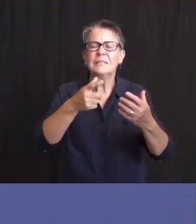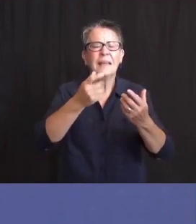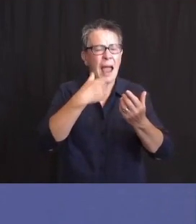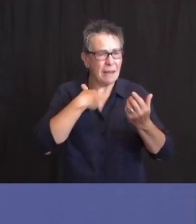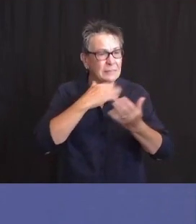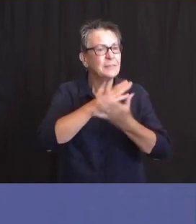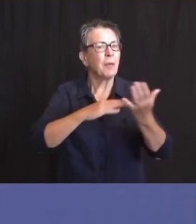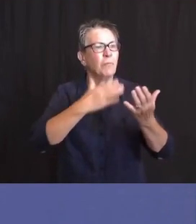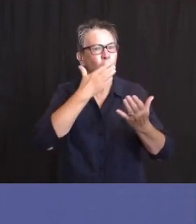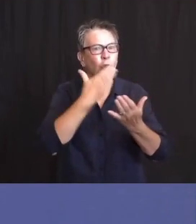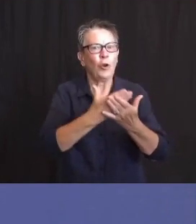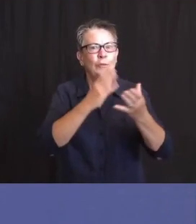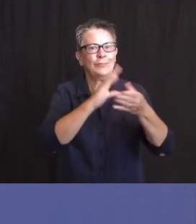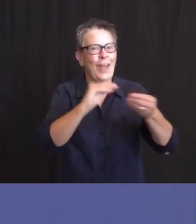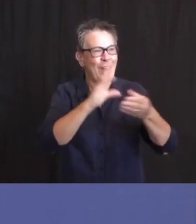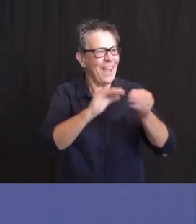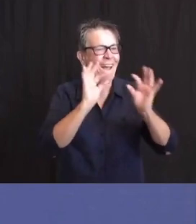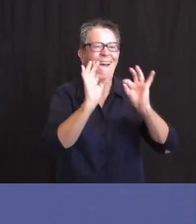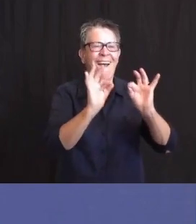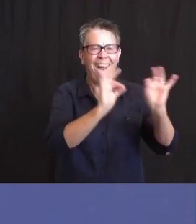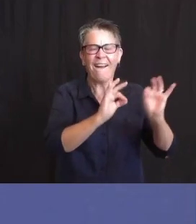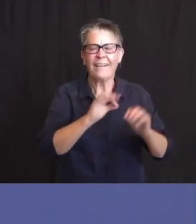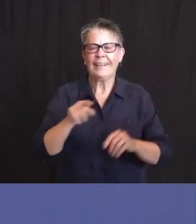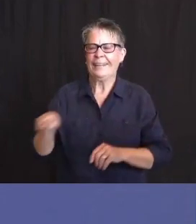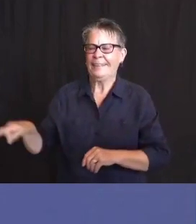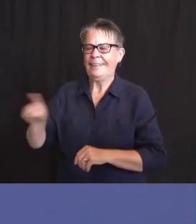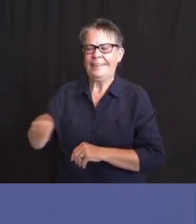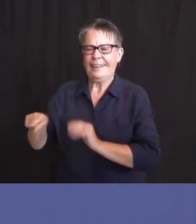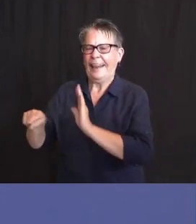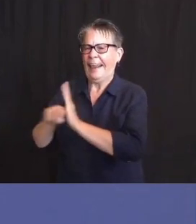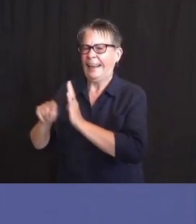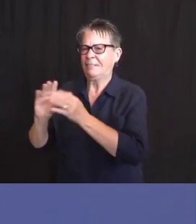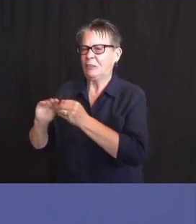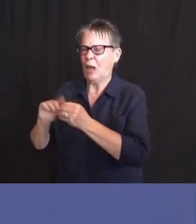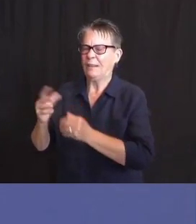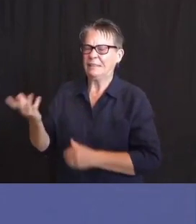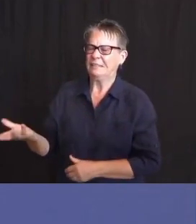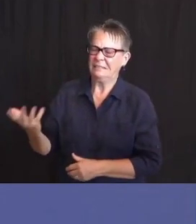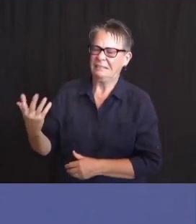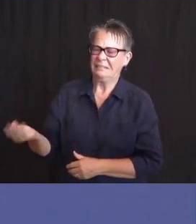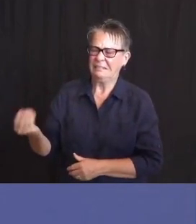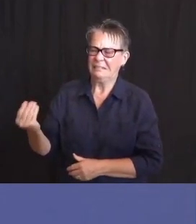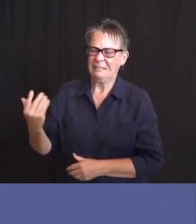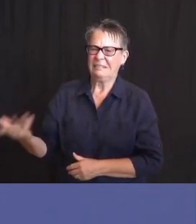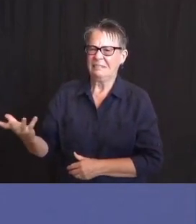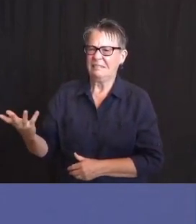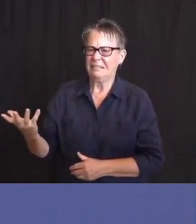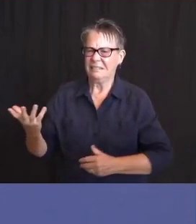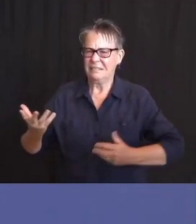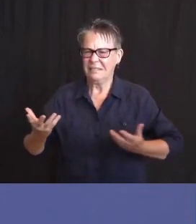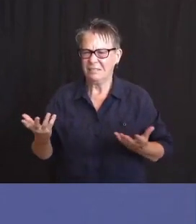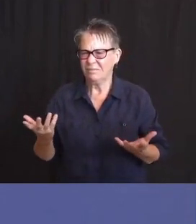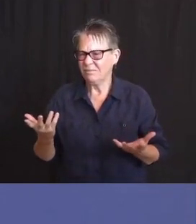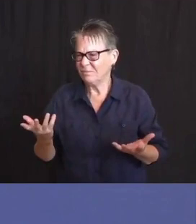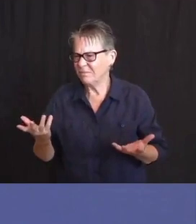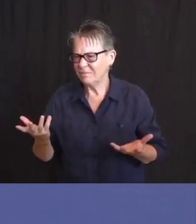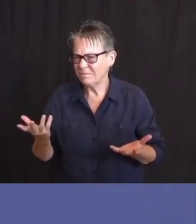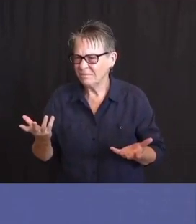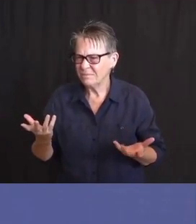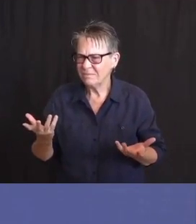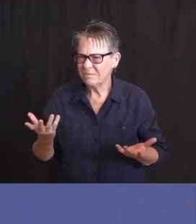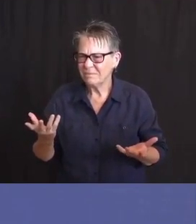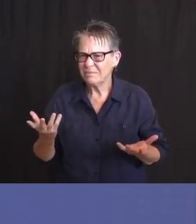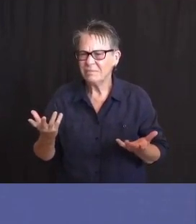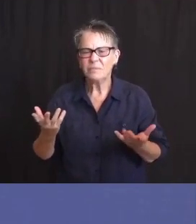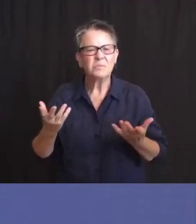and take this much longer. On the storm, plus or minus, when does that hit New Jersey, based on what you know? And I know you've got your call still